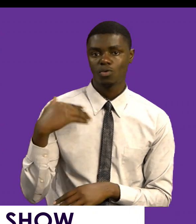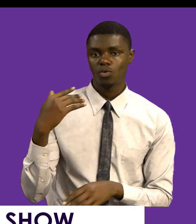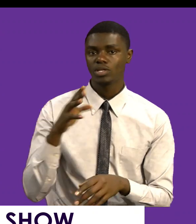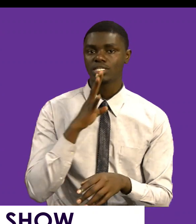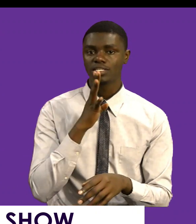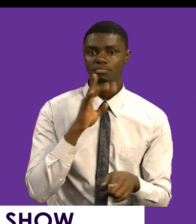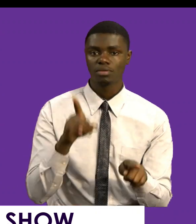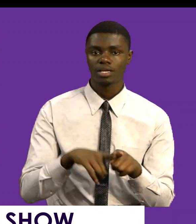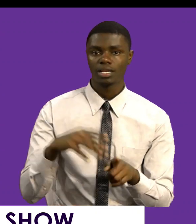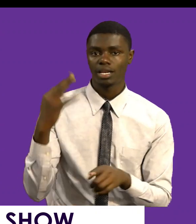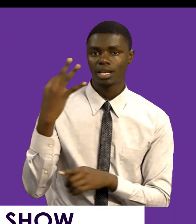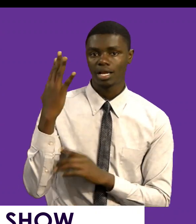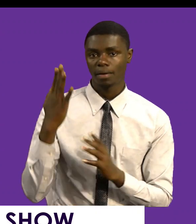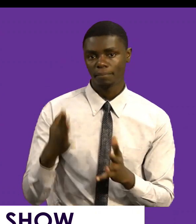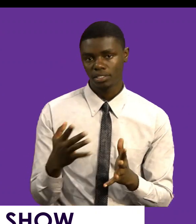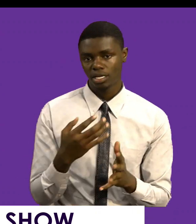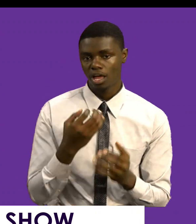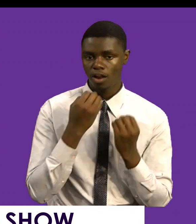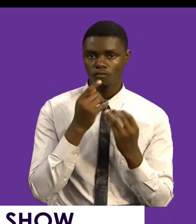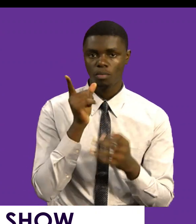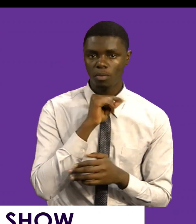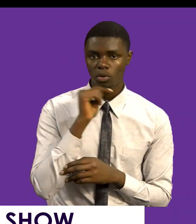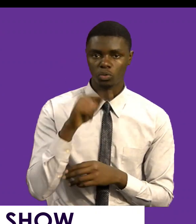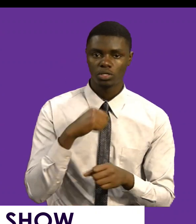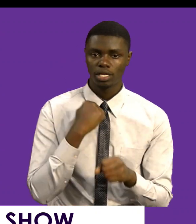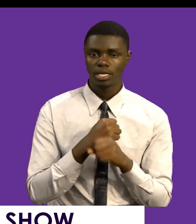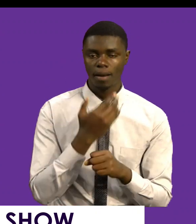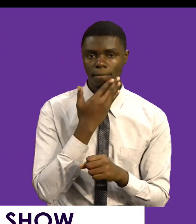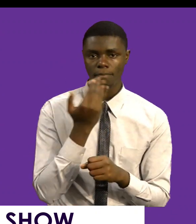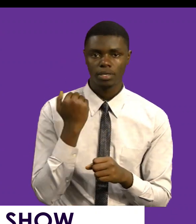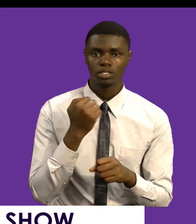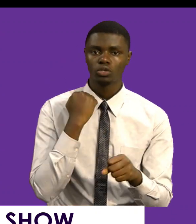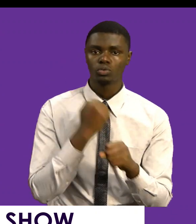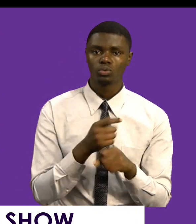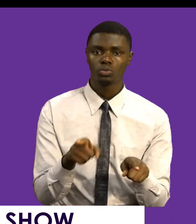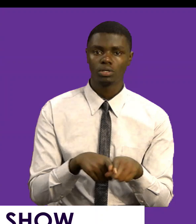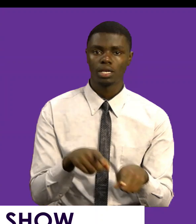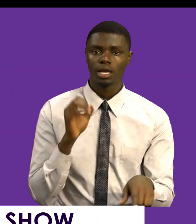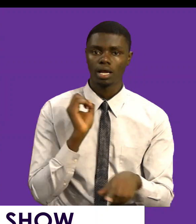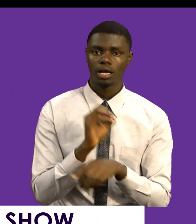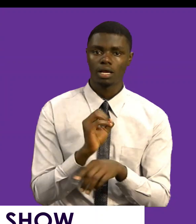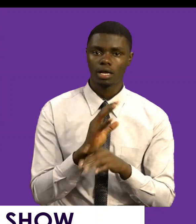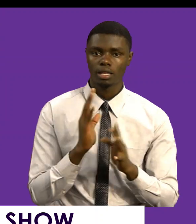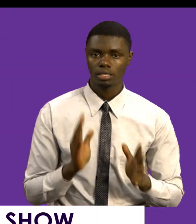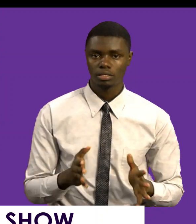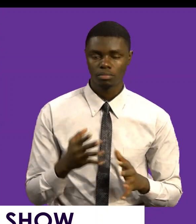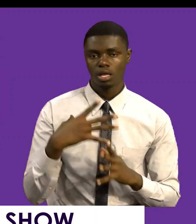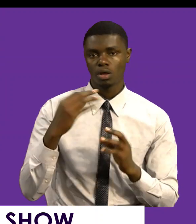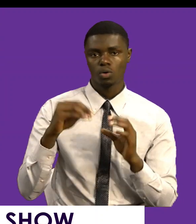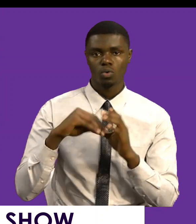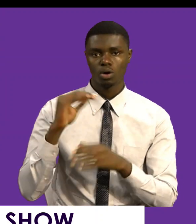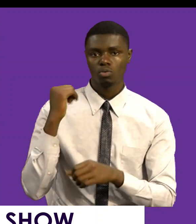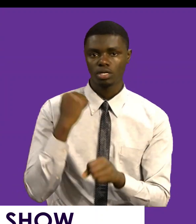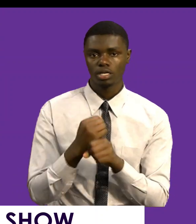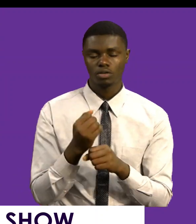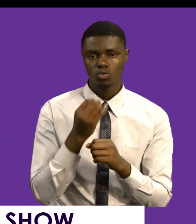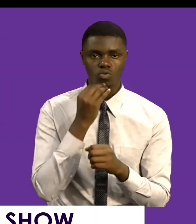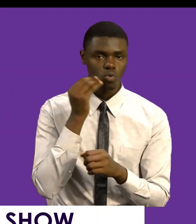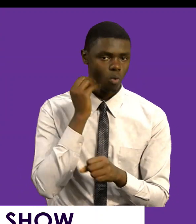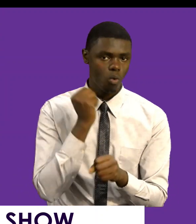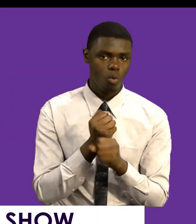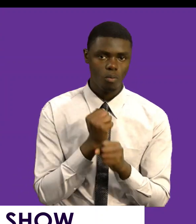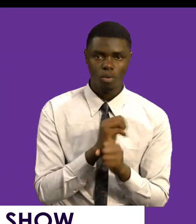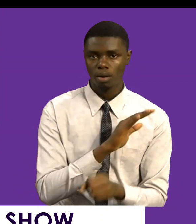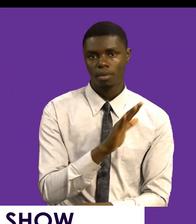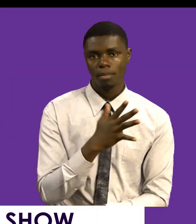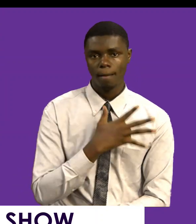preacher. I was told. Today I've done my best to speak like a therapist. Go out and do your homework.